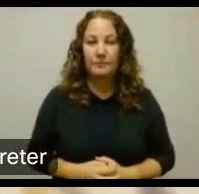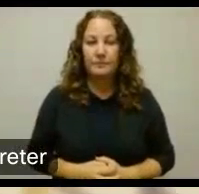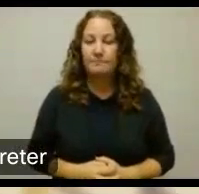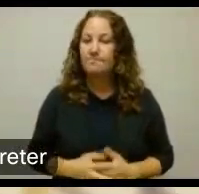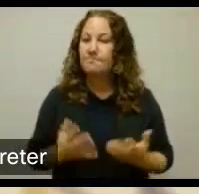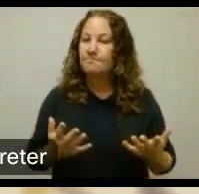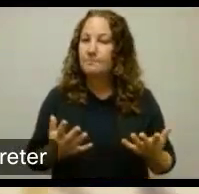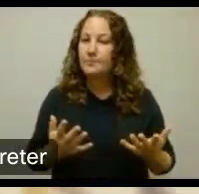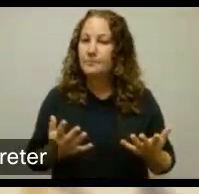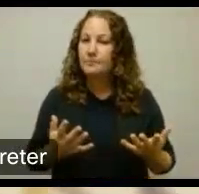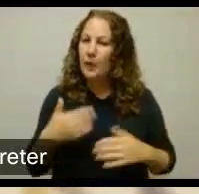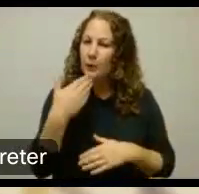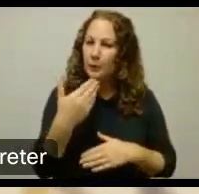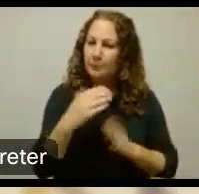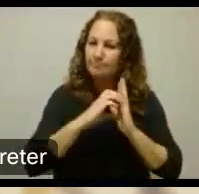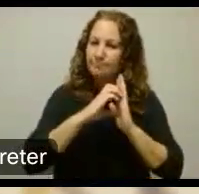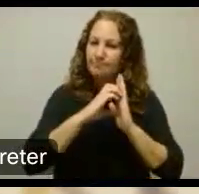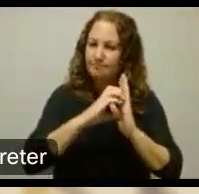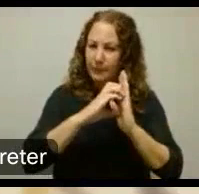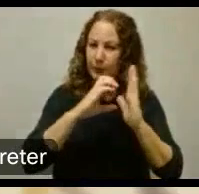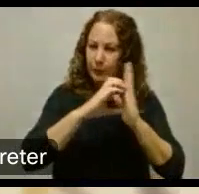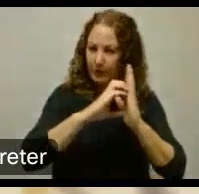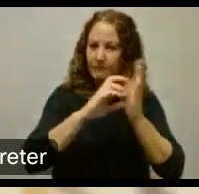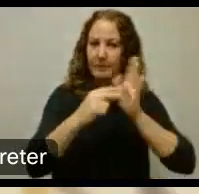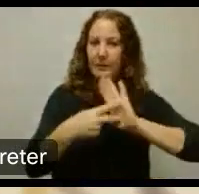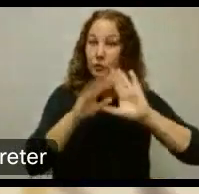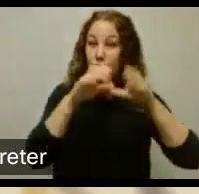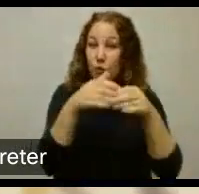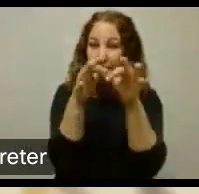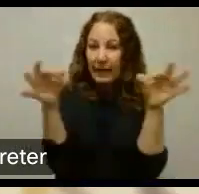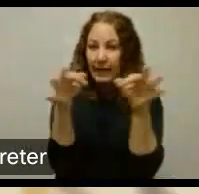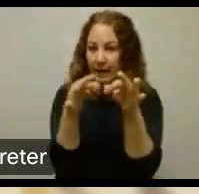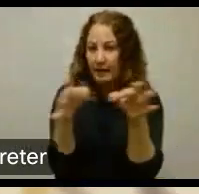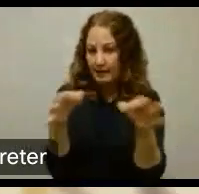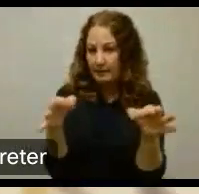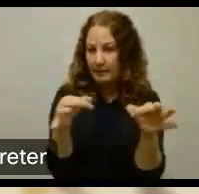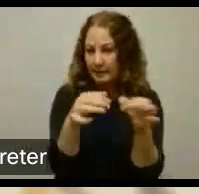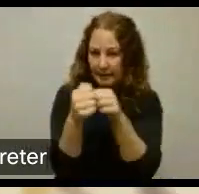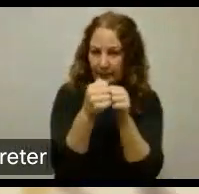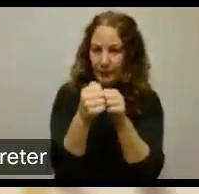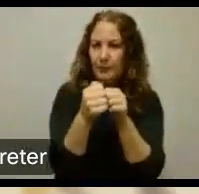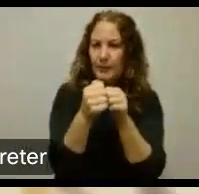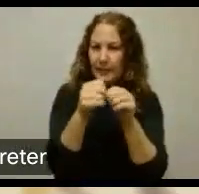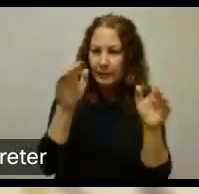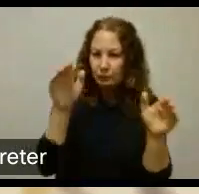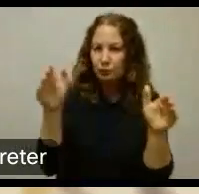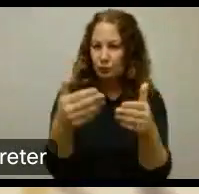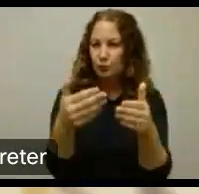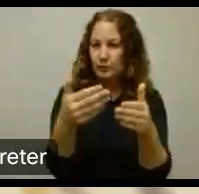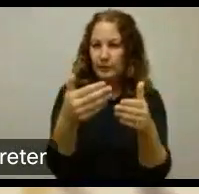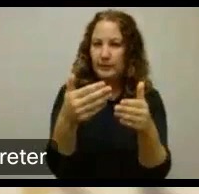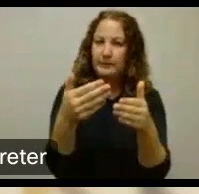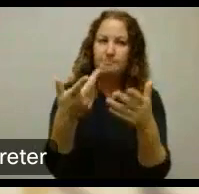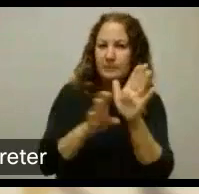So a good paragraph is simply a group of sentences that introduces and